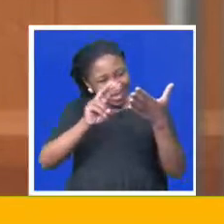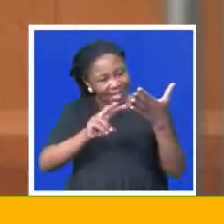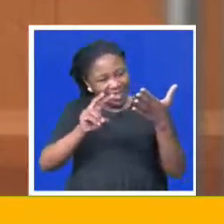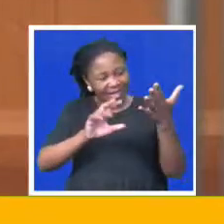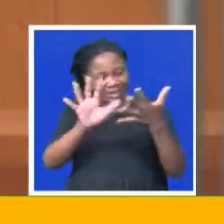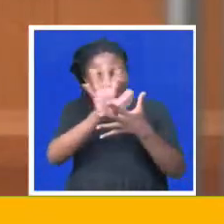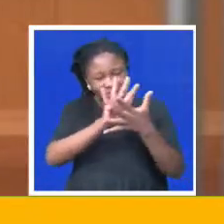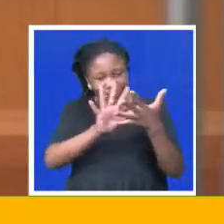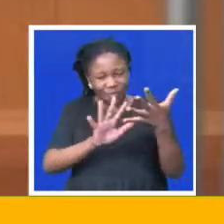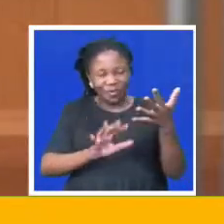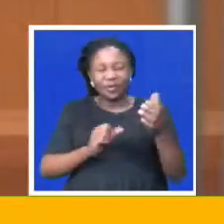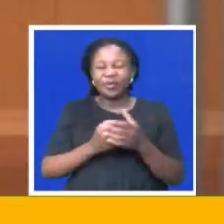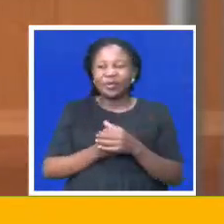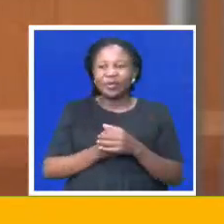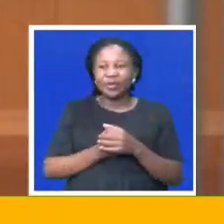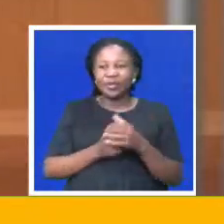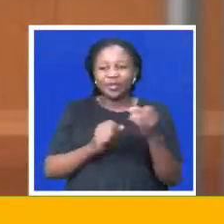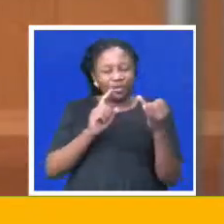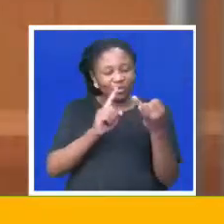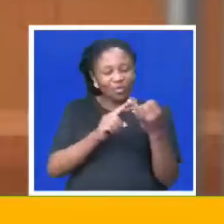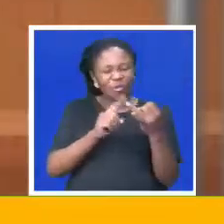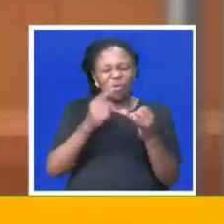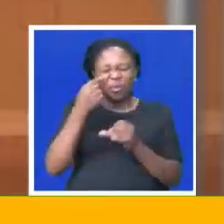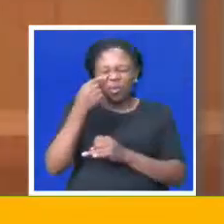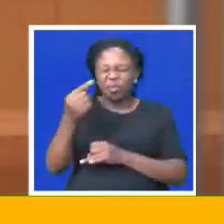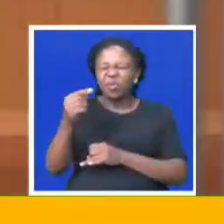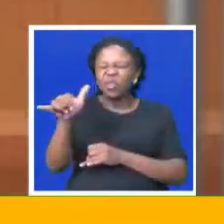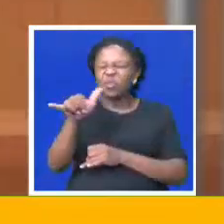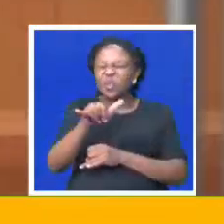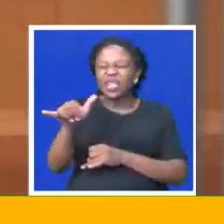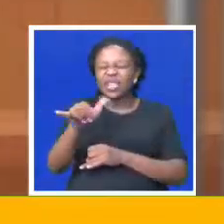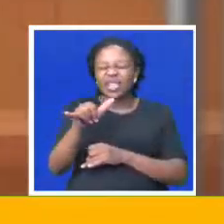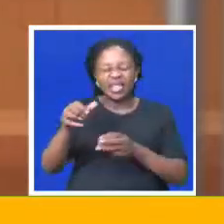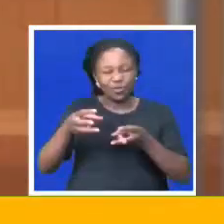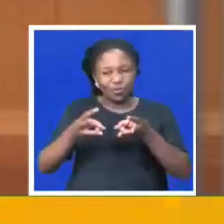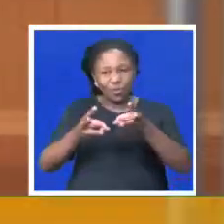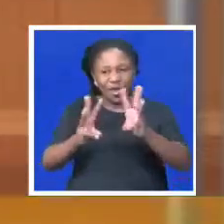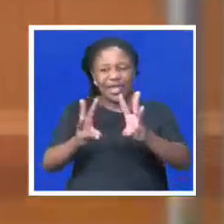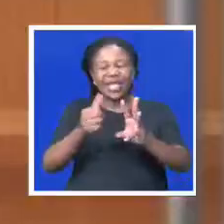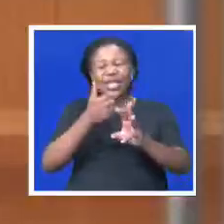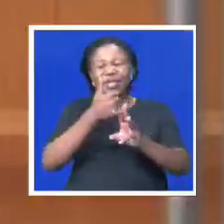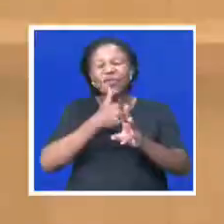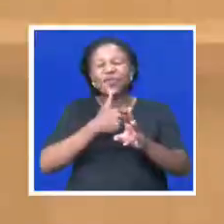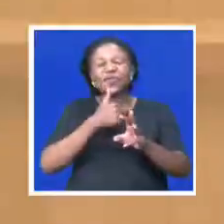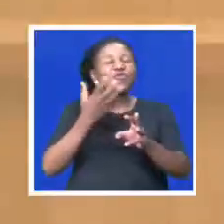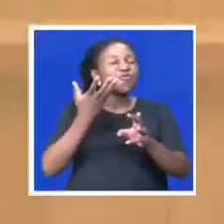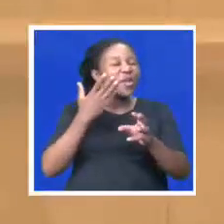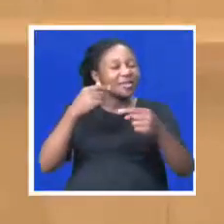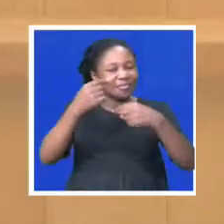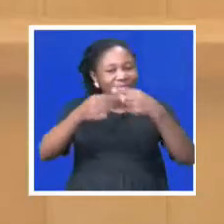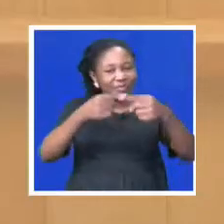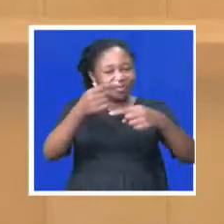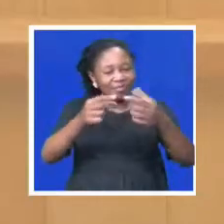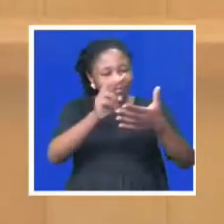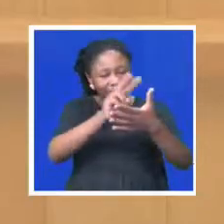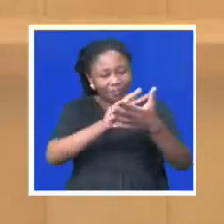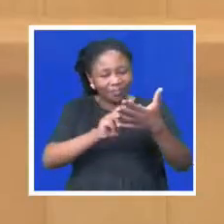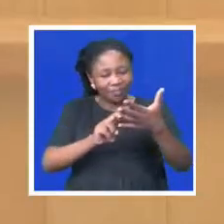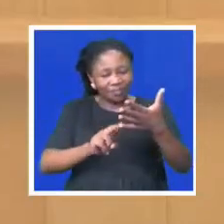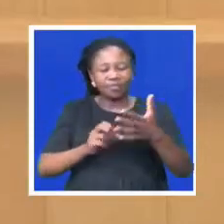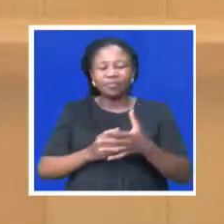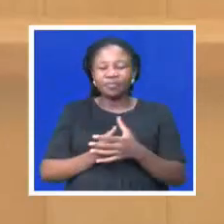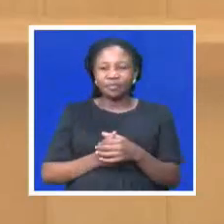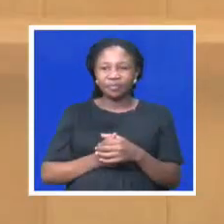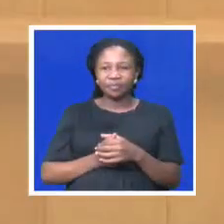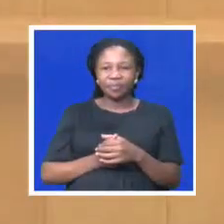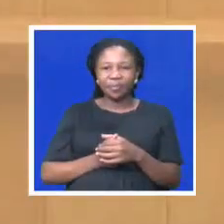and then identify the elements of style as they read through. Okay. Yes. All right. Thank you so much for that, Doreen. Form 1s and Form 2s, I